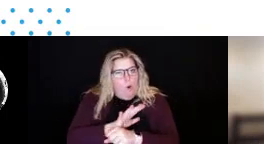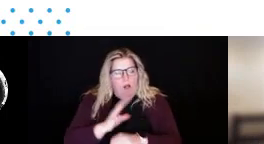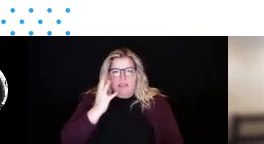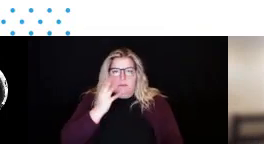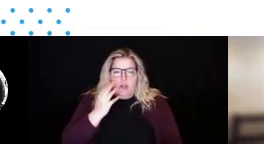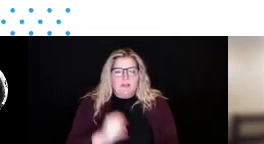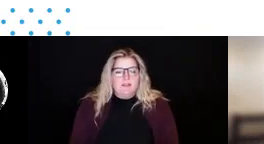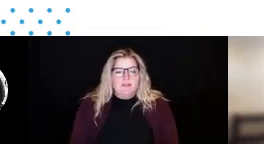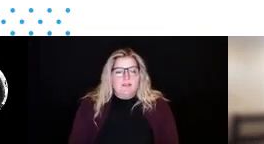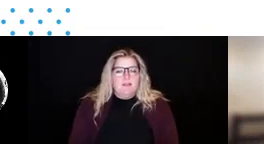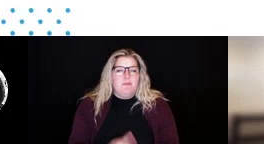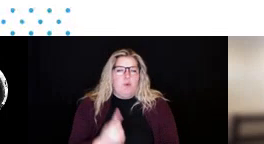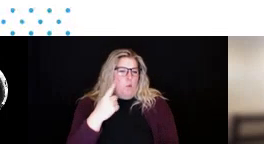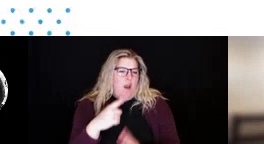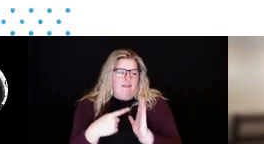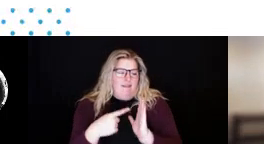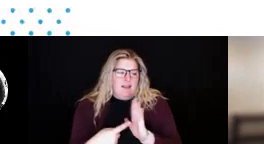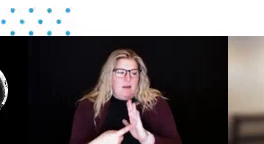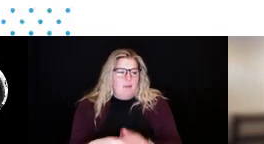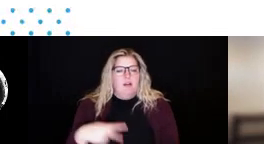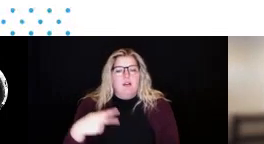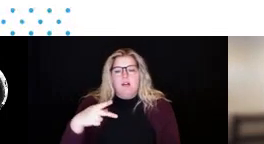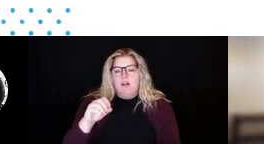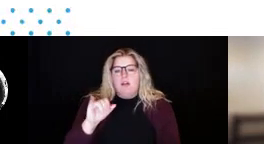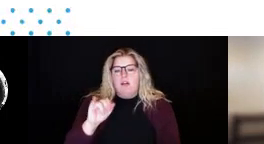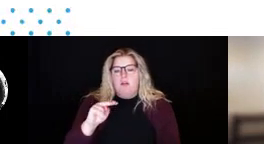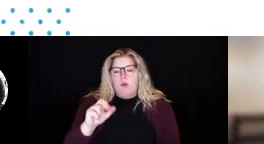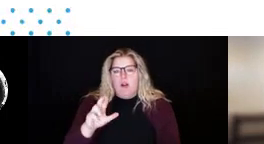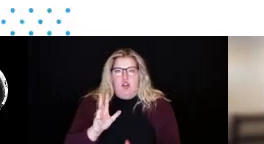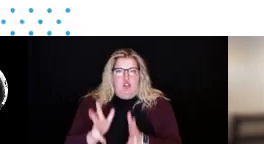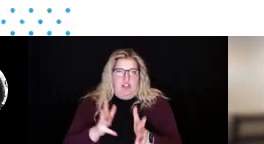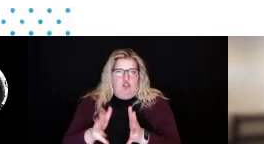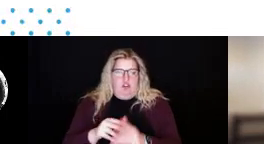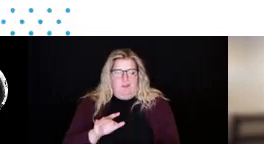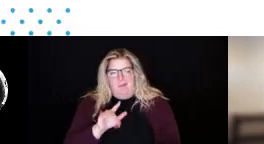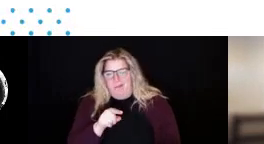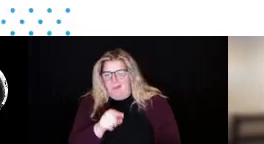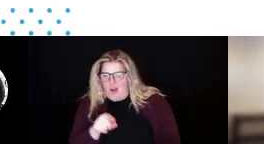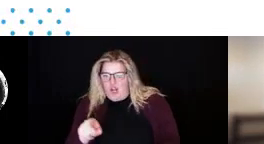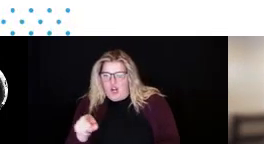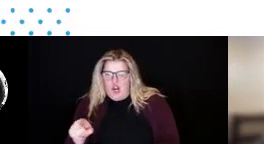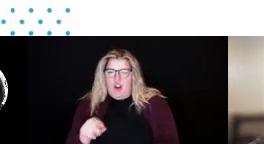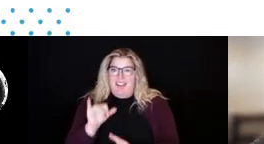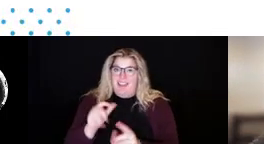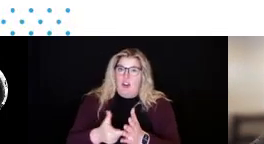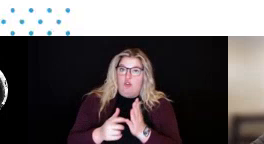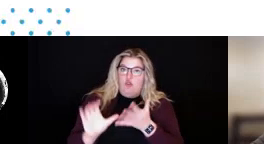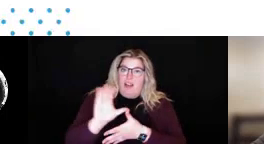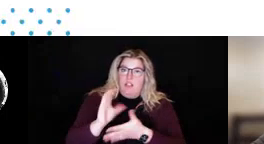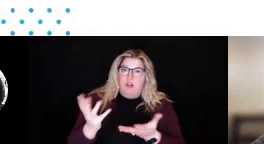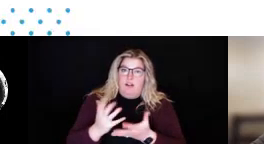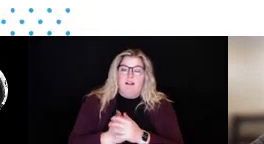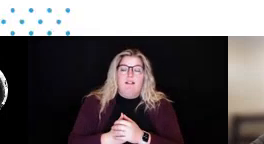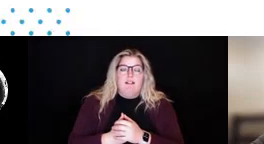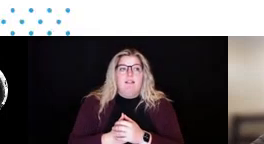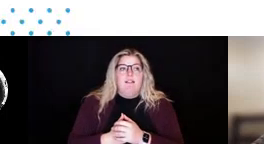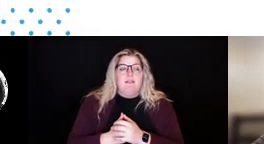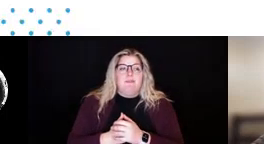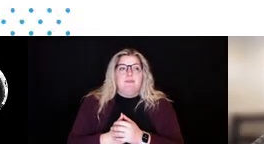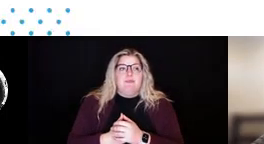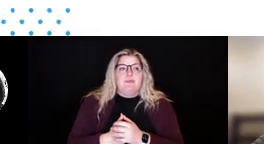call out one specific example here, pointer gestures. The pointer gestures criterion essentially requires